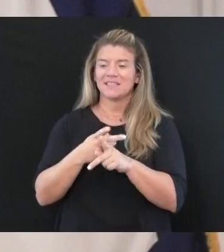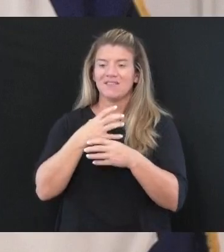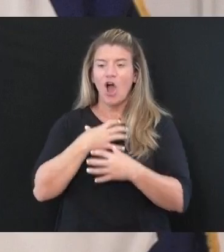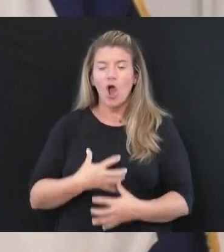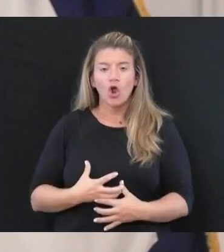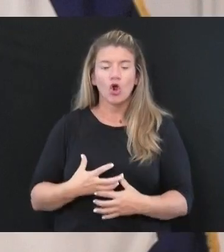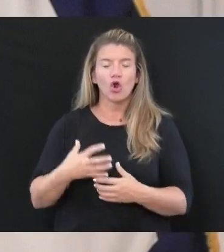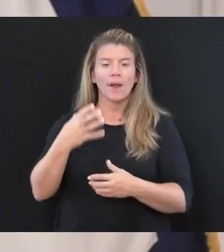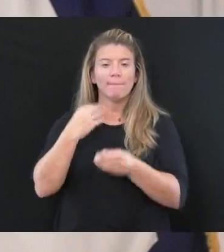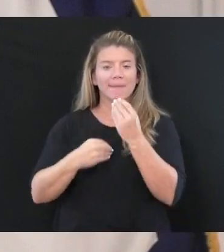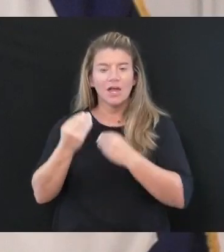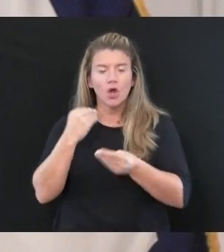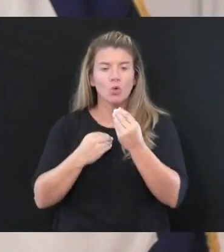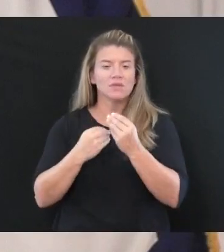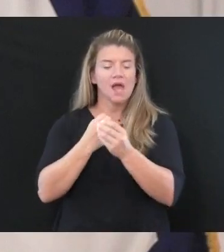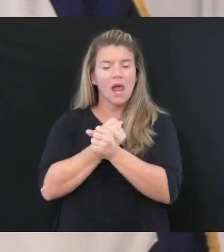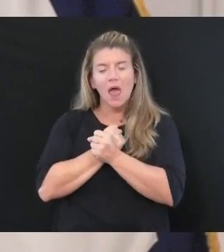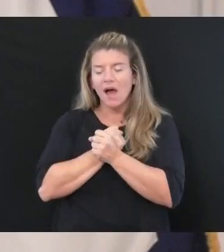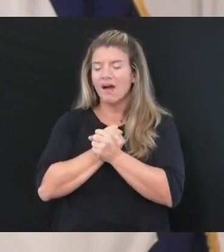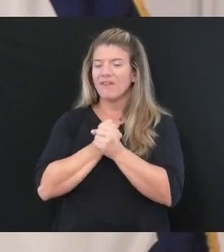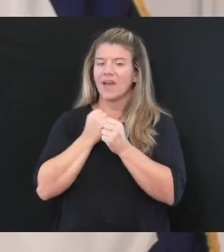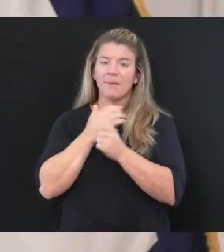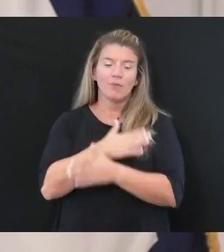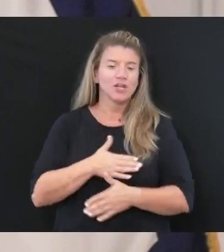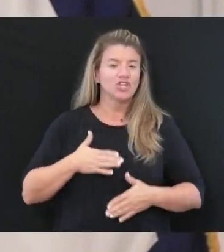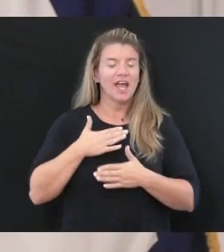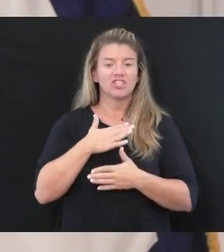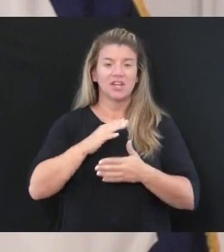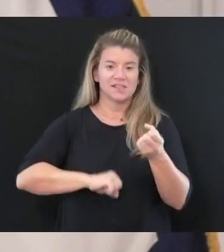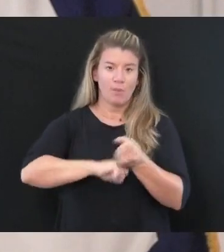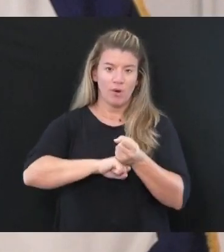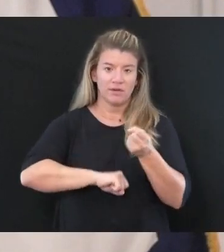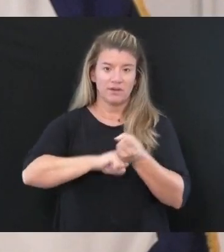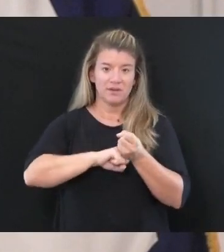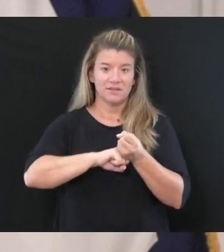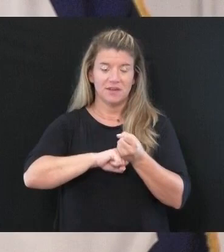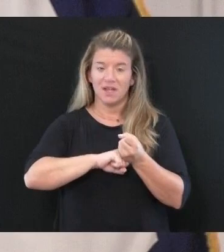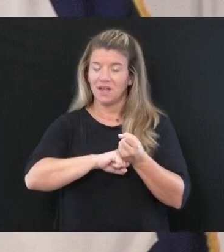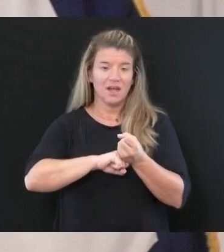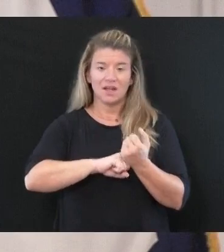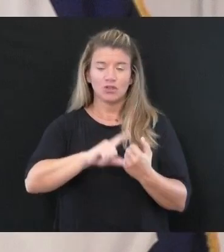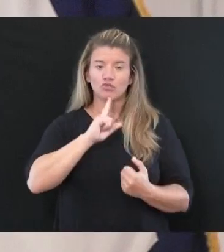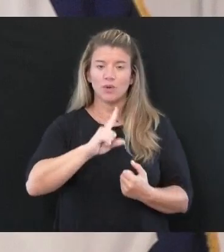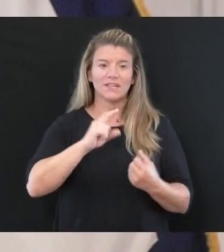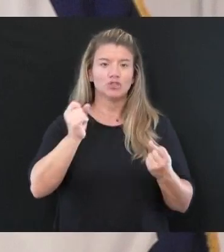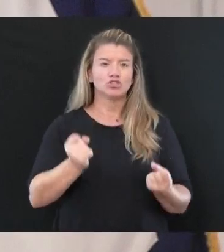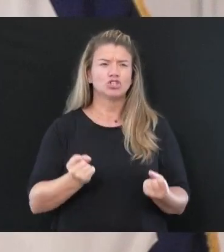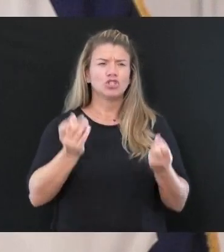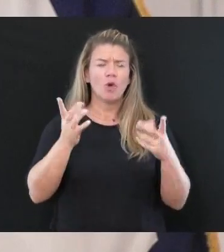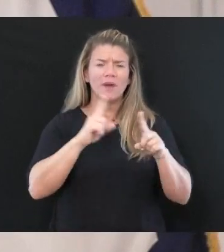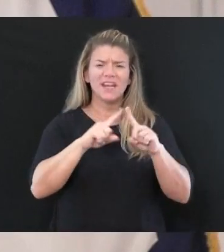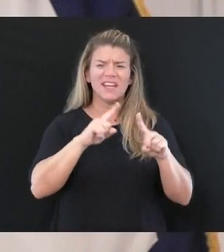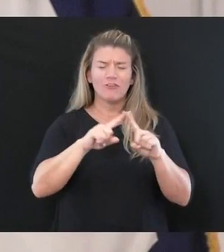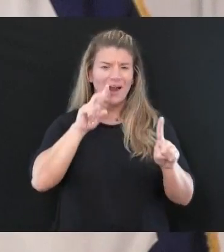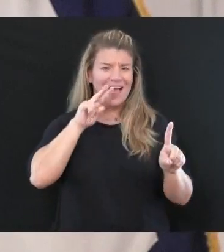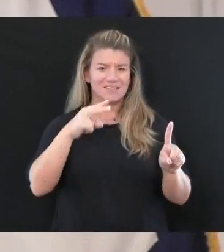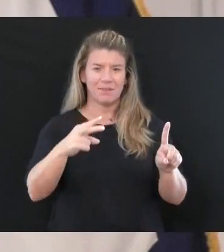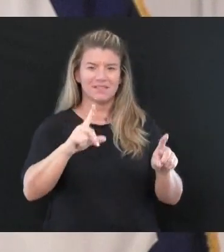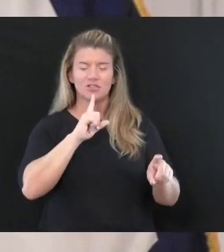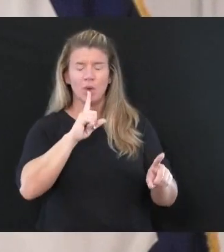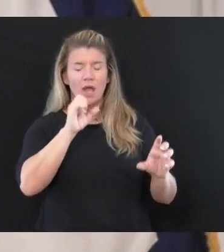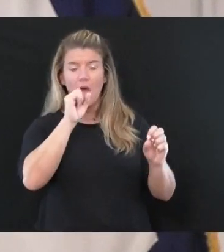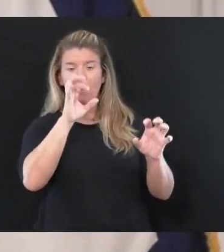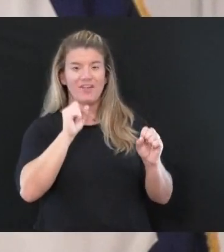and love and appreciation and just support. There are so many aspects here, it is